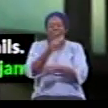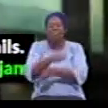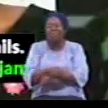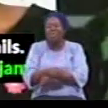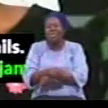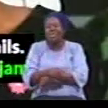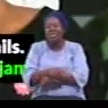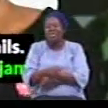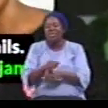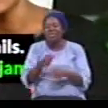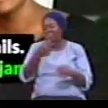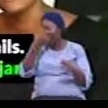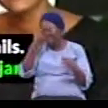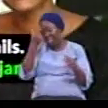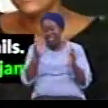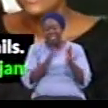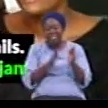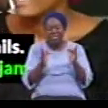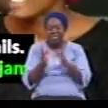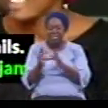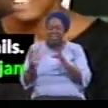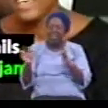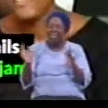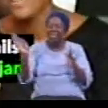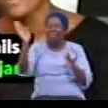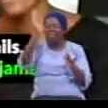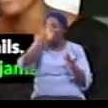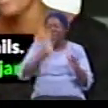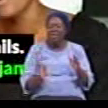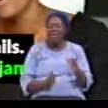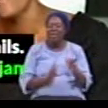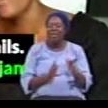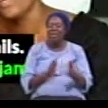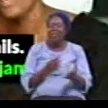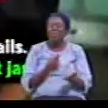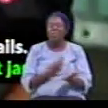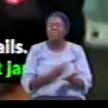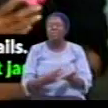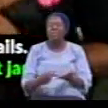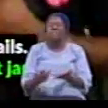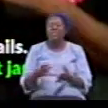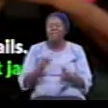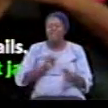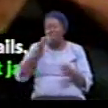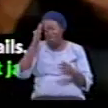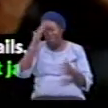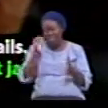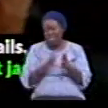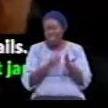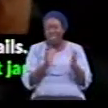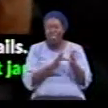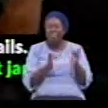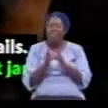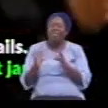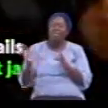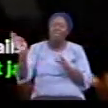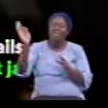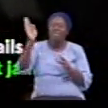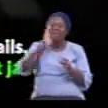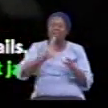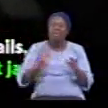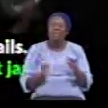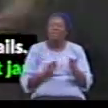fails. You might as well get thee behind me, Satan. You cannot prevail,